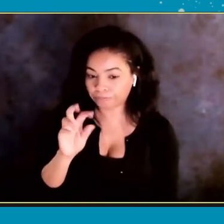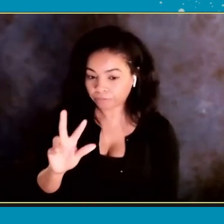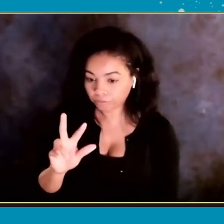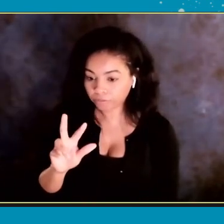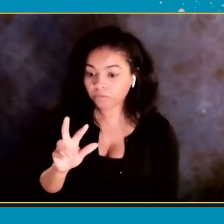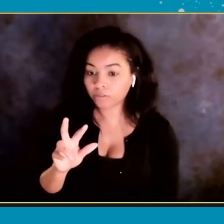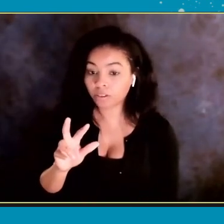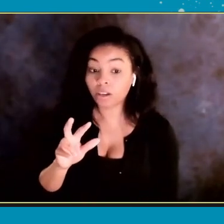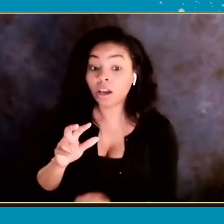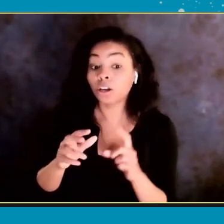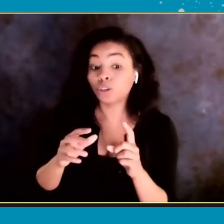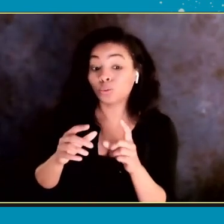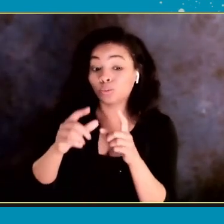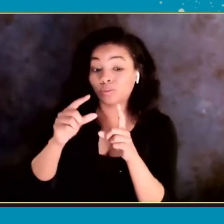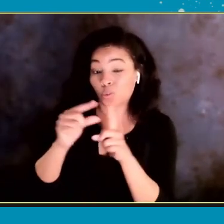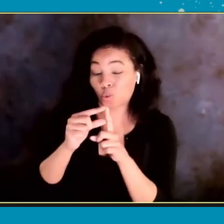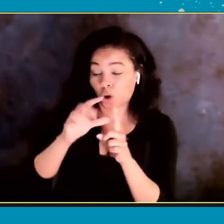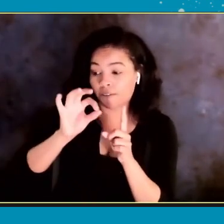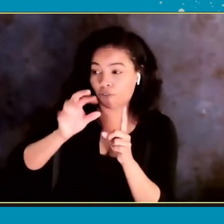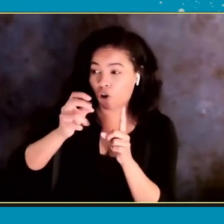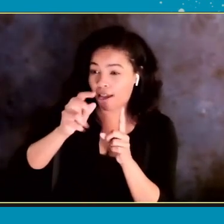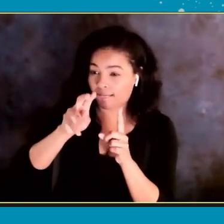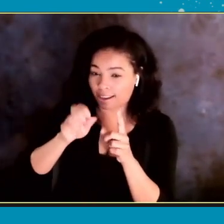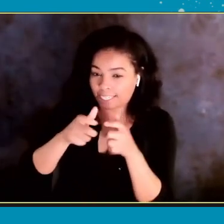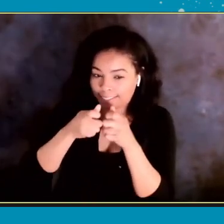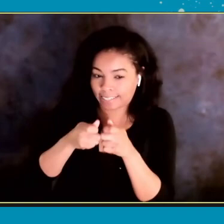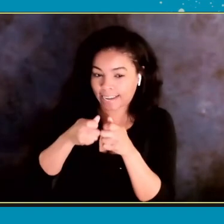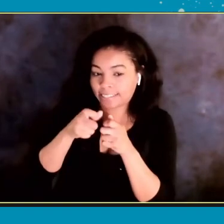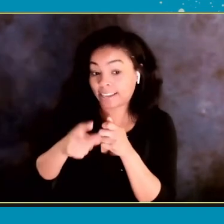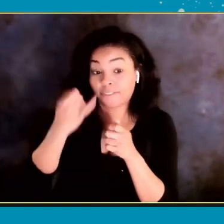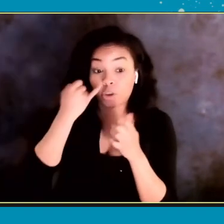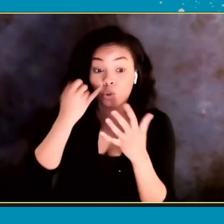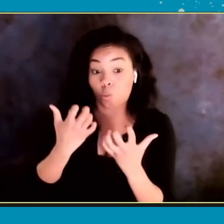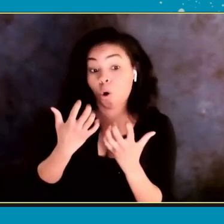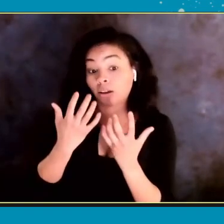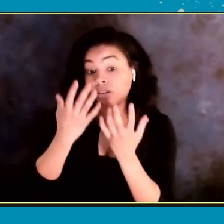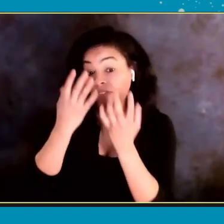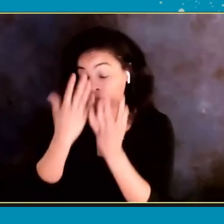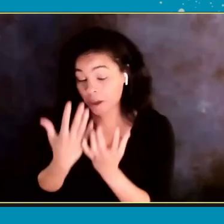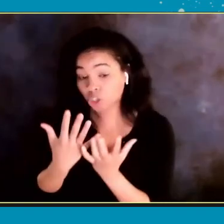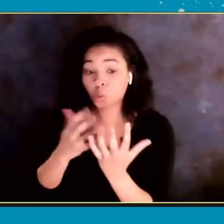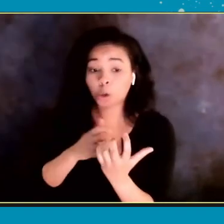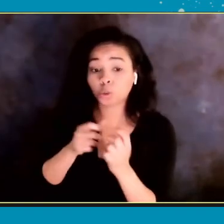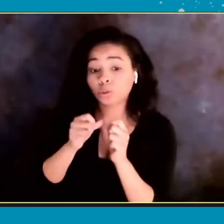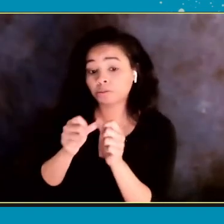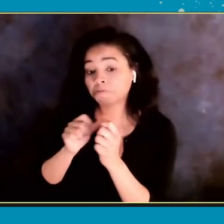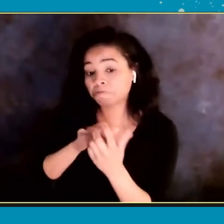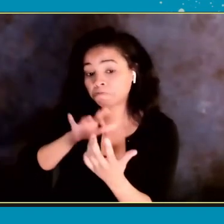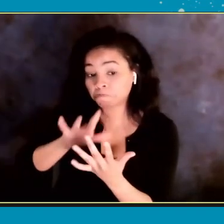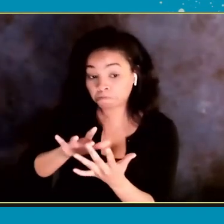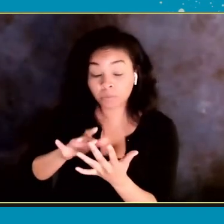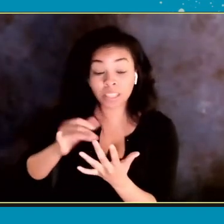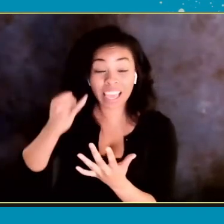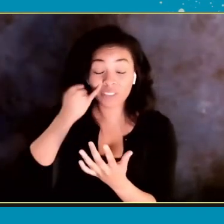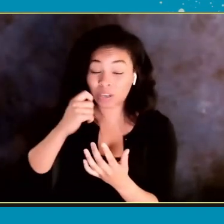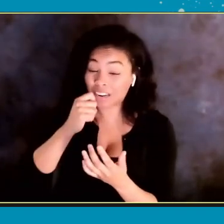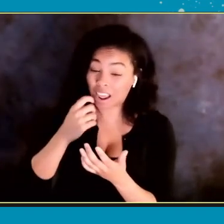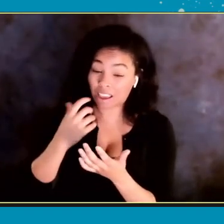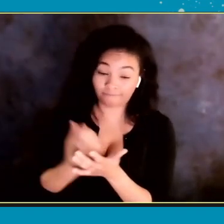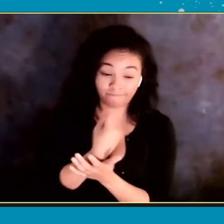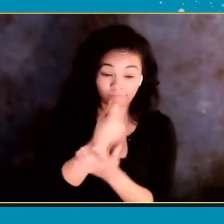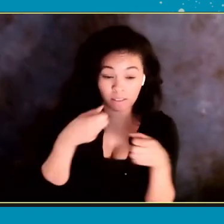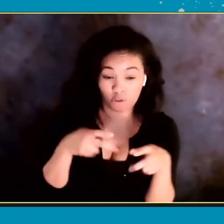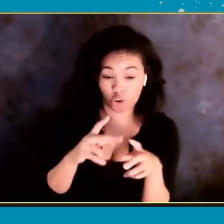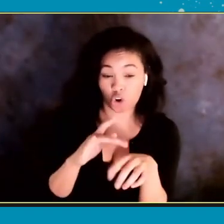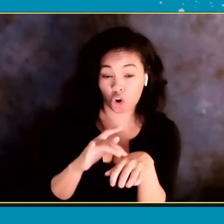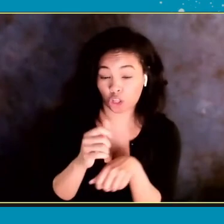30403. The word Frontline if you want to stay informed and stay in touch. And if you didn't have a chance earlier, please, we